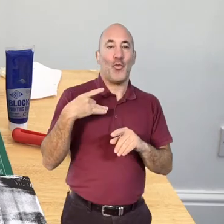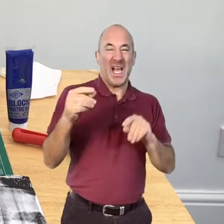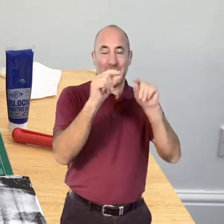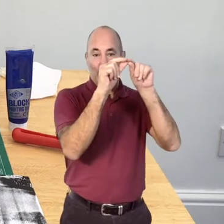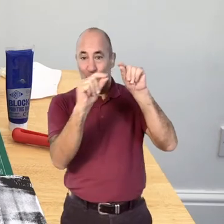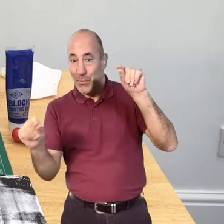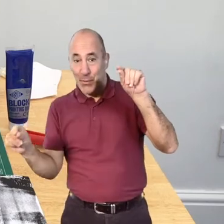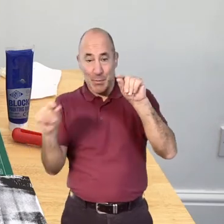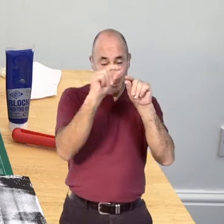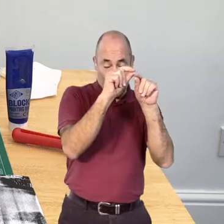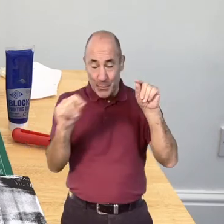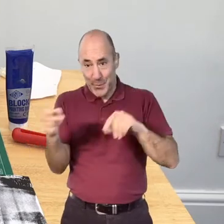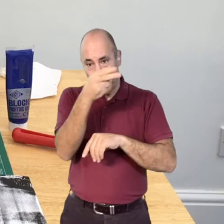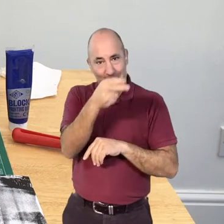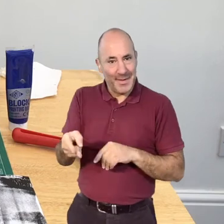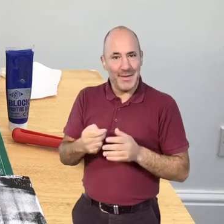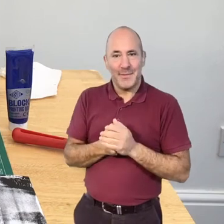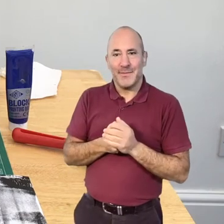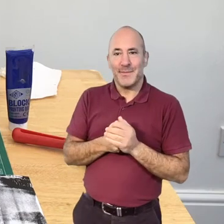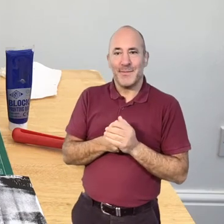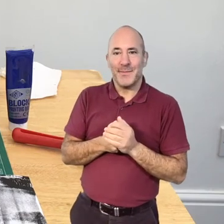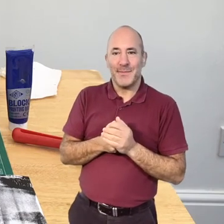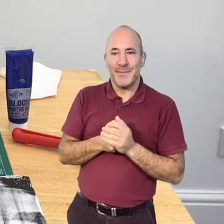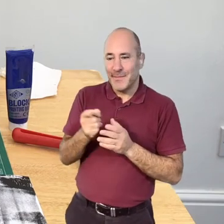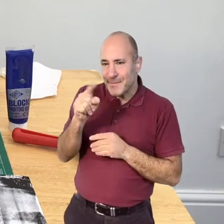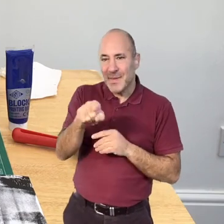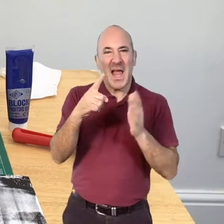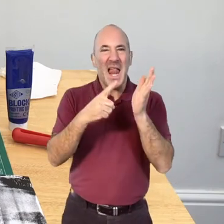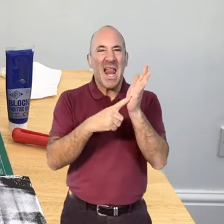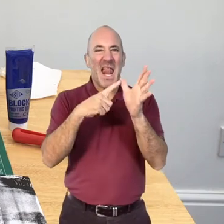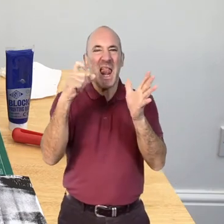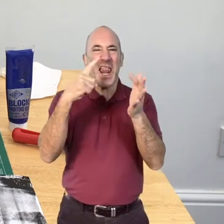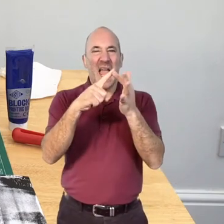white stripey lines, and the